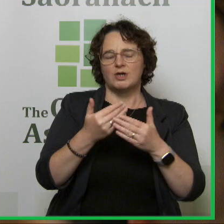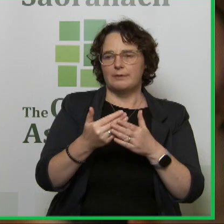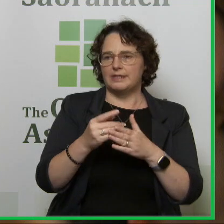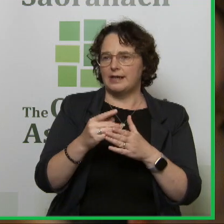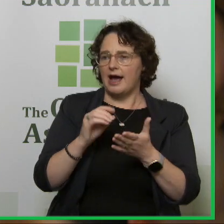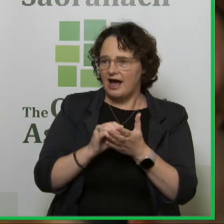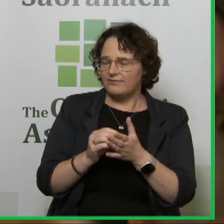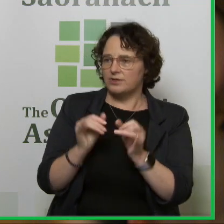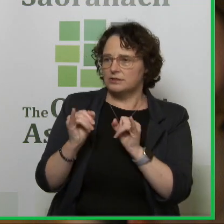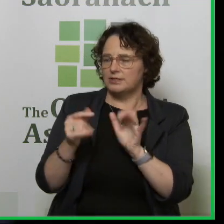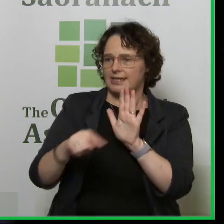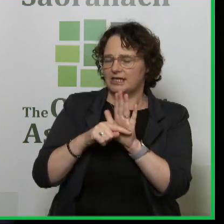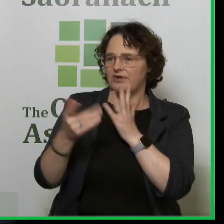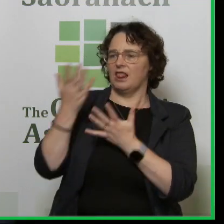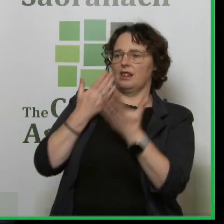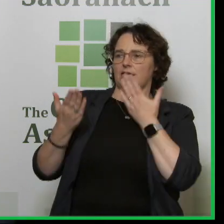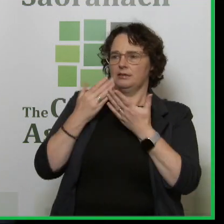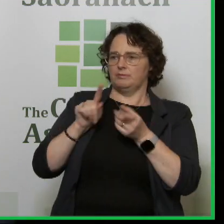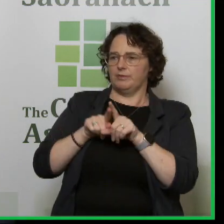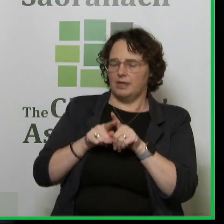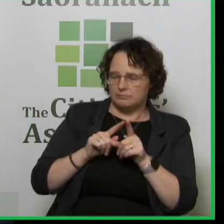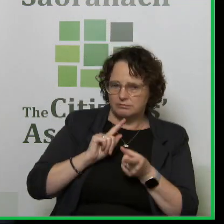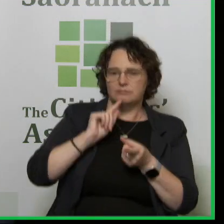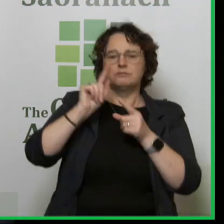adversity, and these all contribute to your well-being.